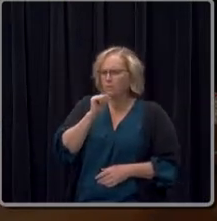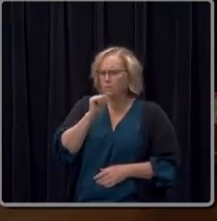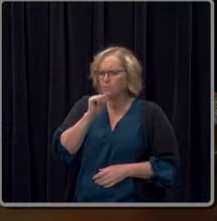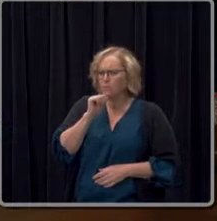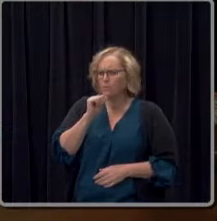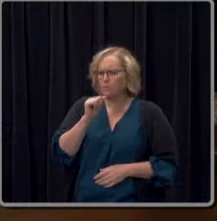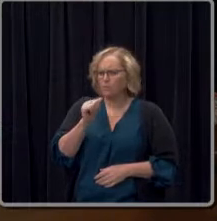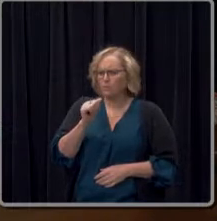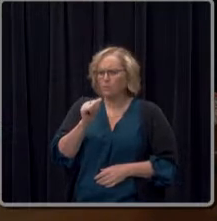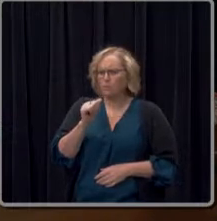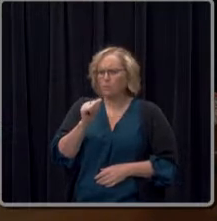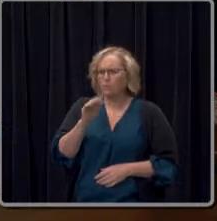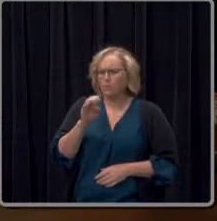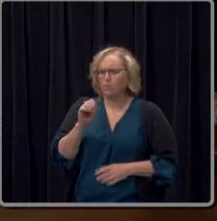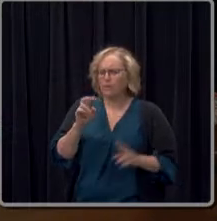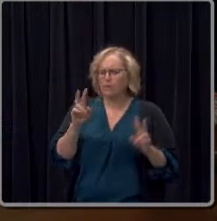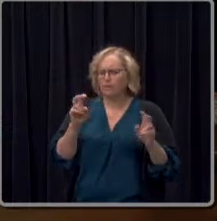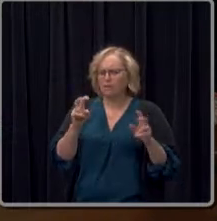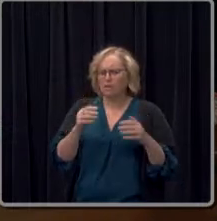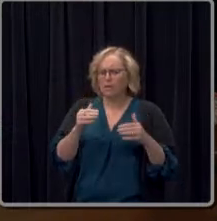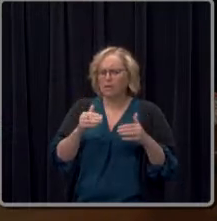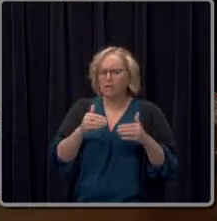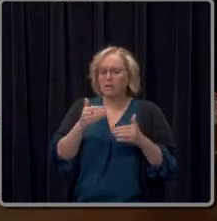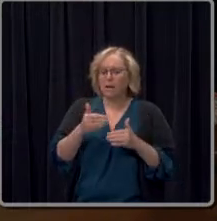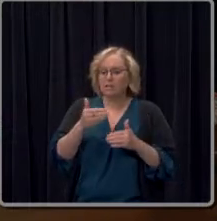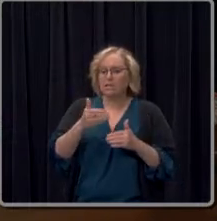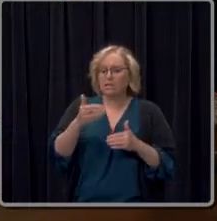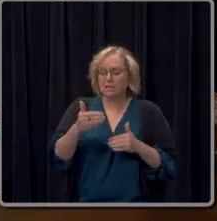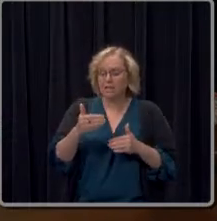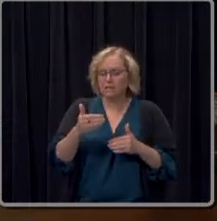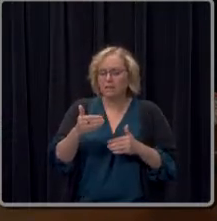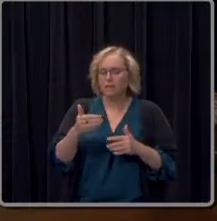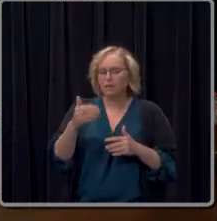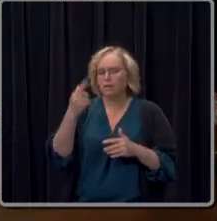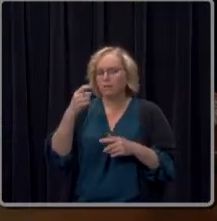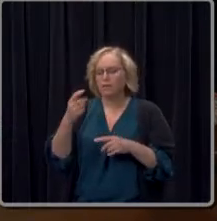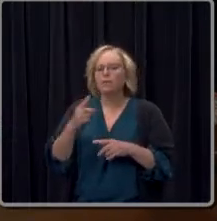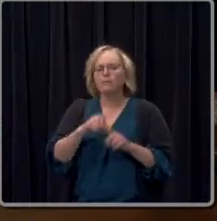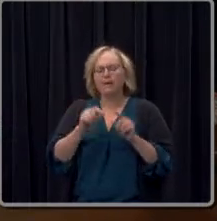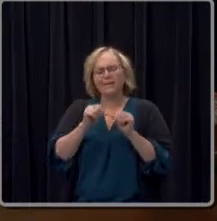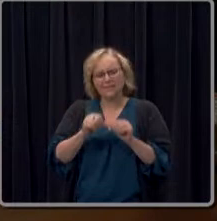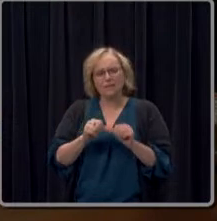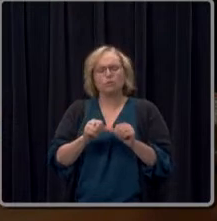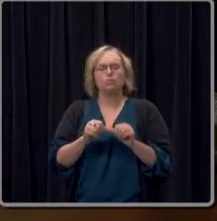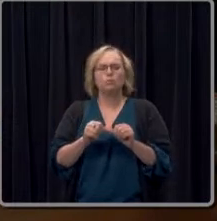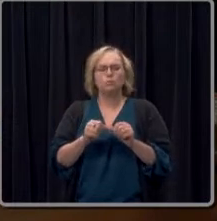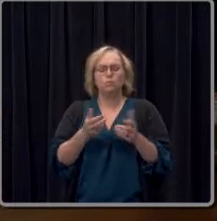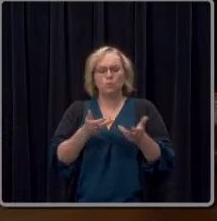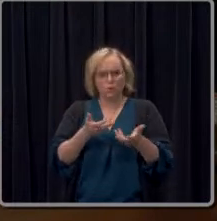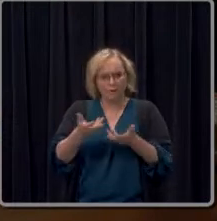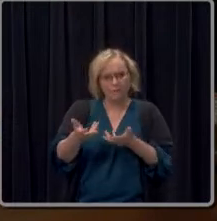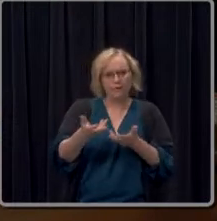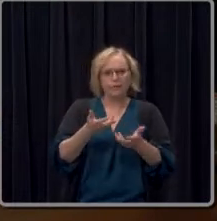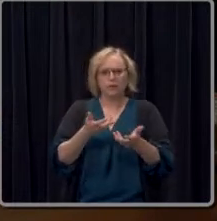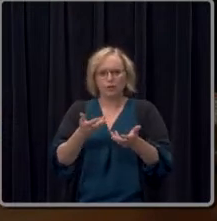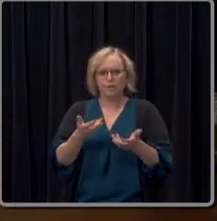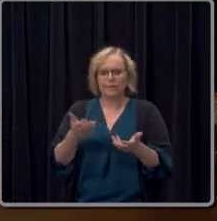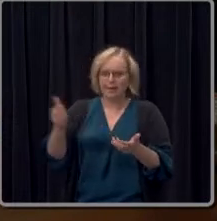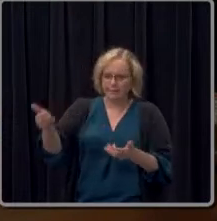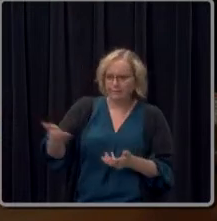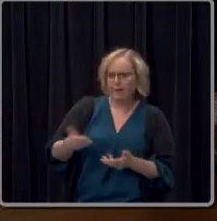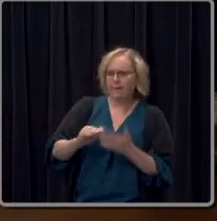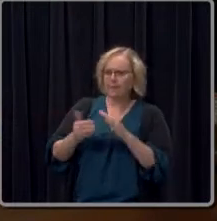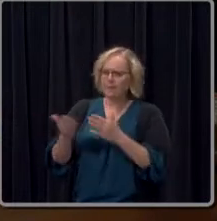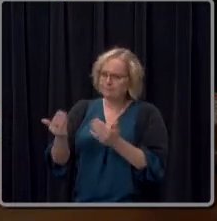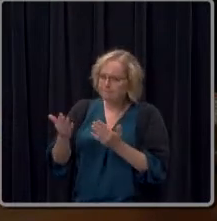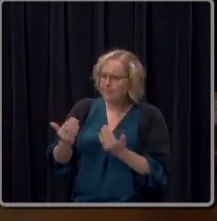that make sense? I'd like us to continue the conversations. I'd like us to continue to invite the community in and say, here's what we're hearing,